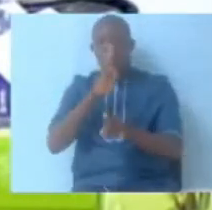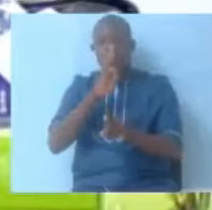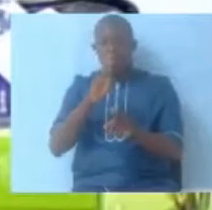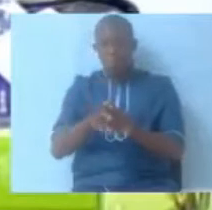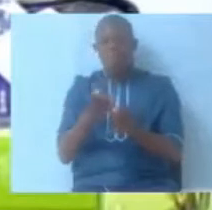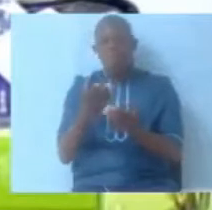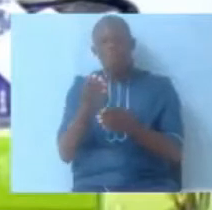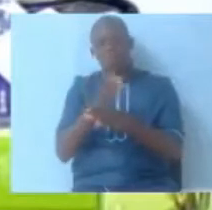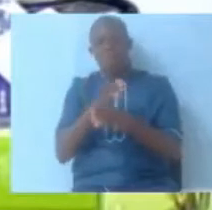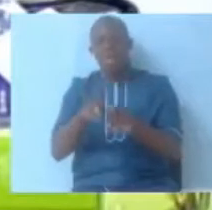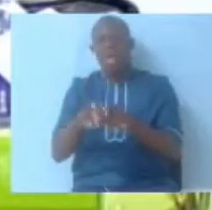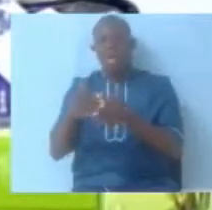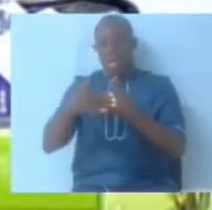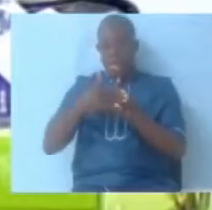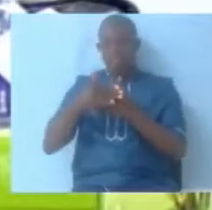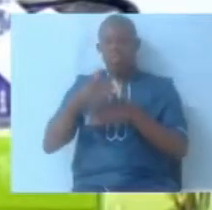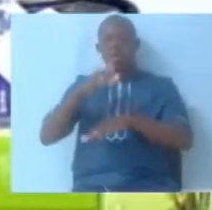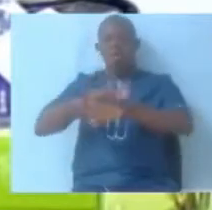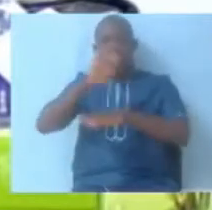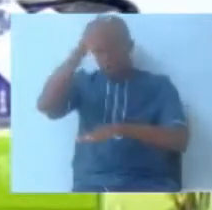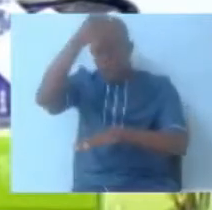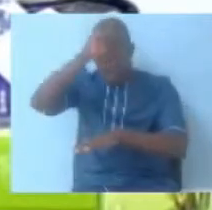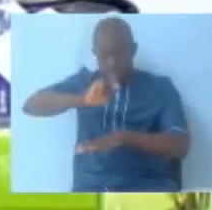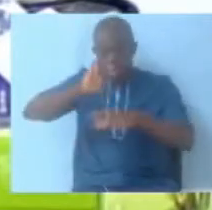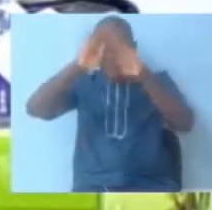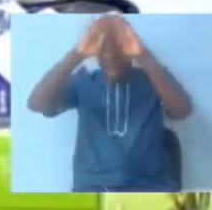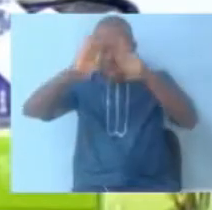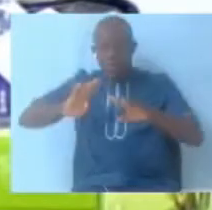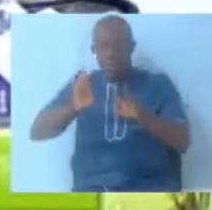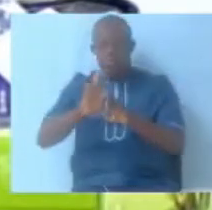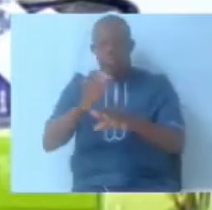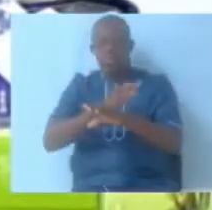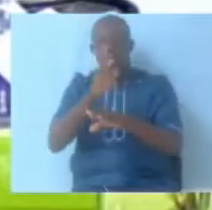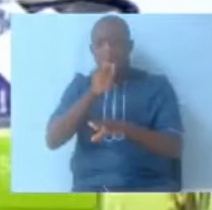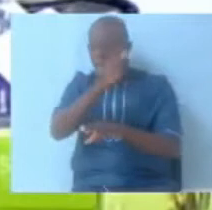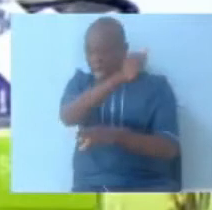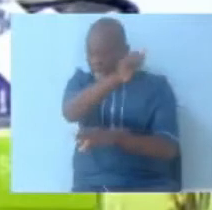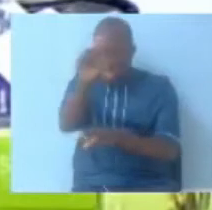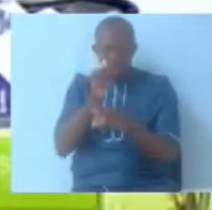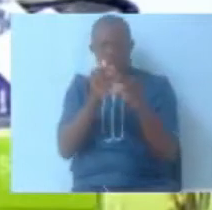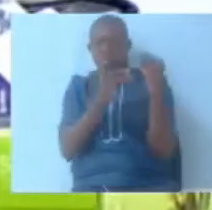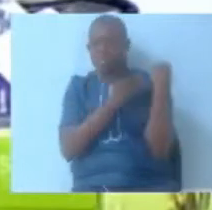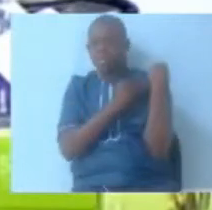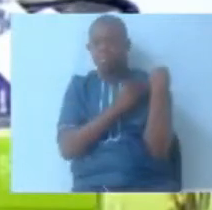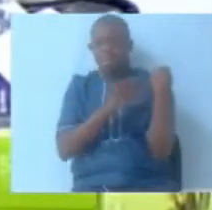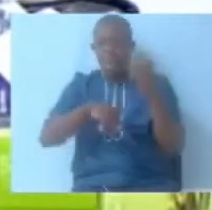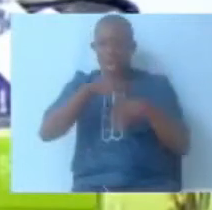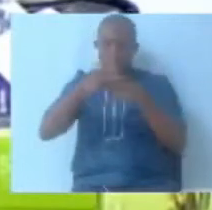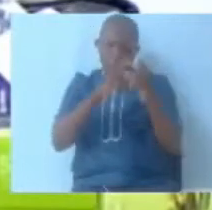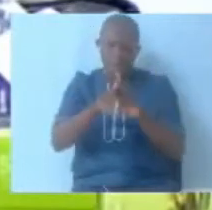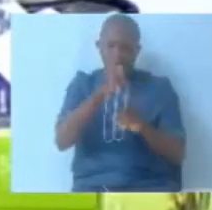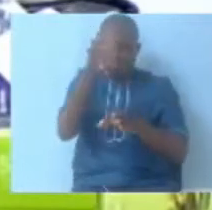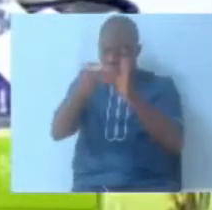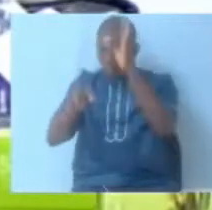was in charge of all prosecution matters. Atelemu loyati yemena duko samba police la Karola ndun kitindirolu